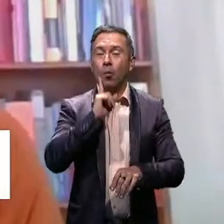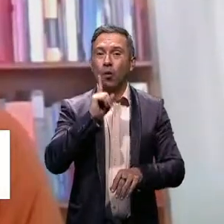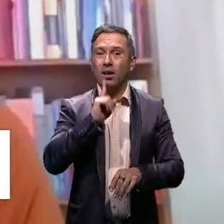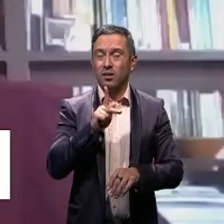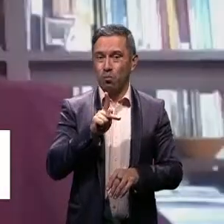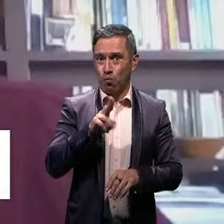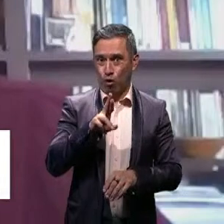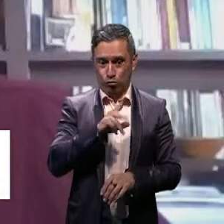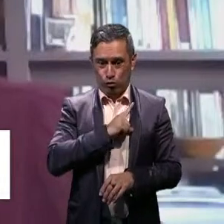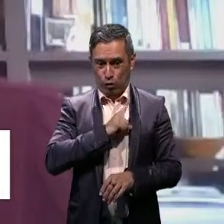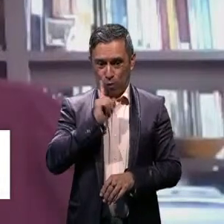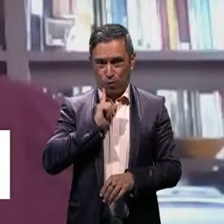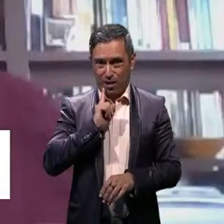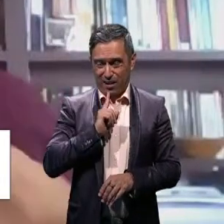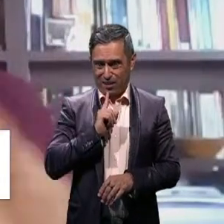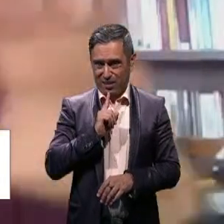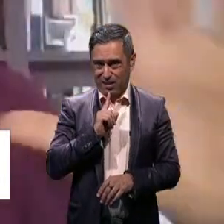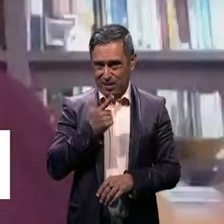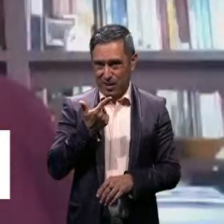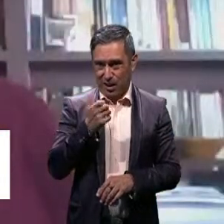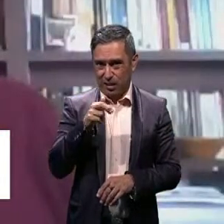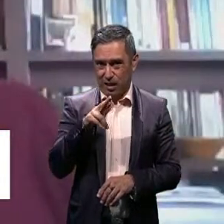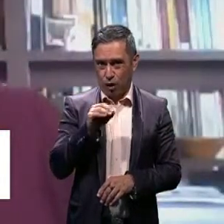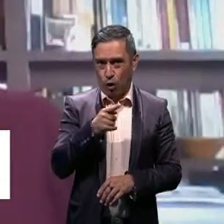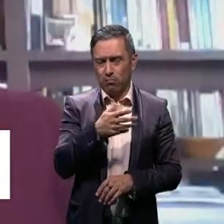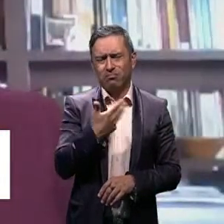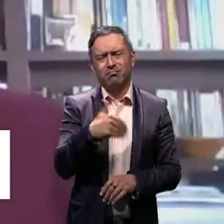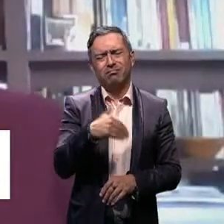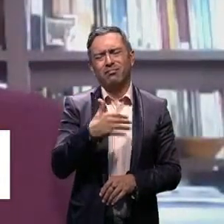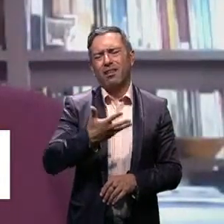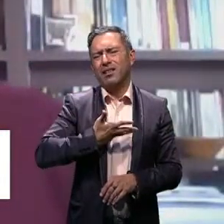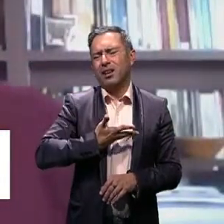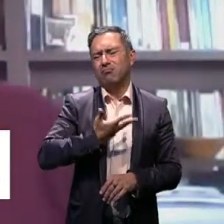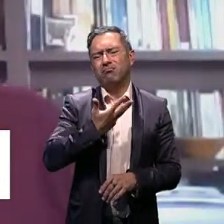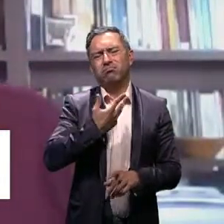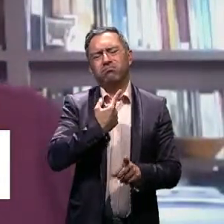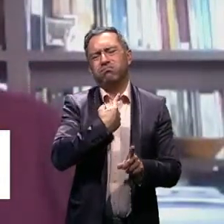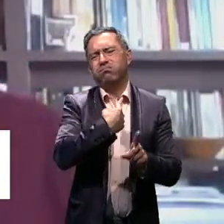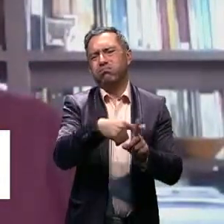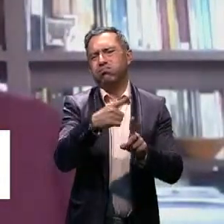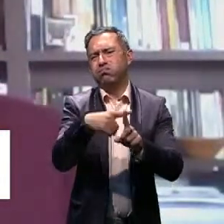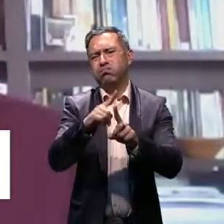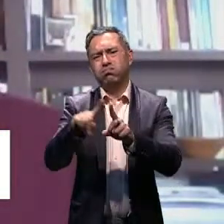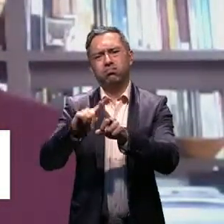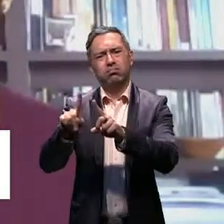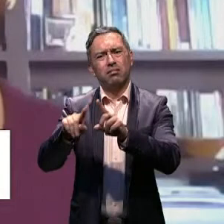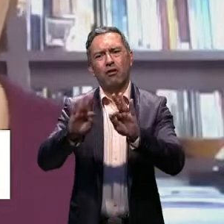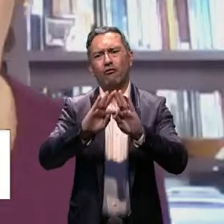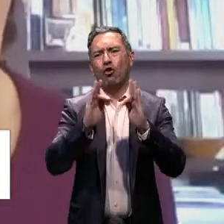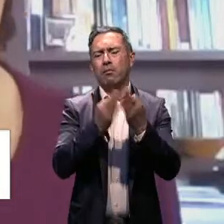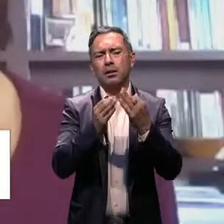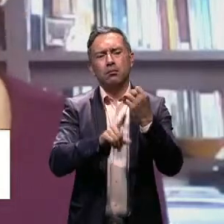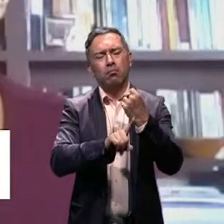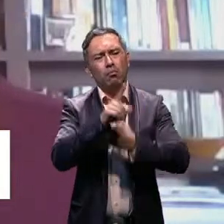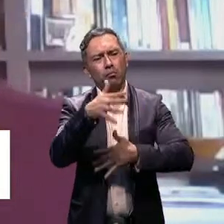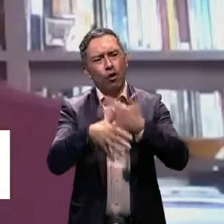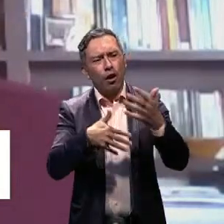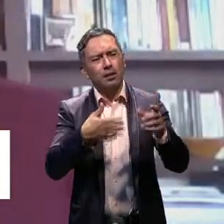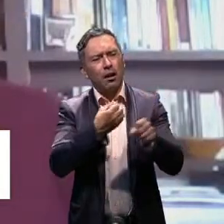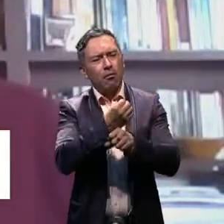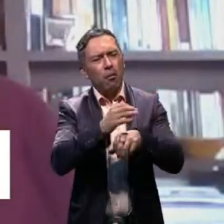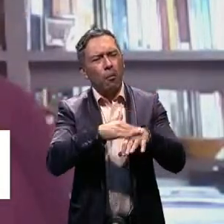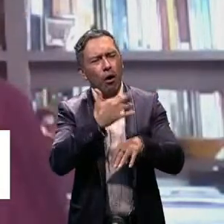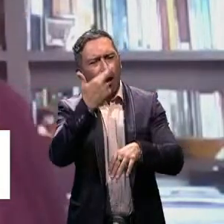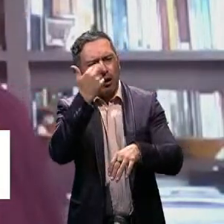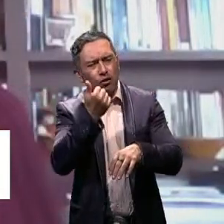gender-based political violence is coming from very different areas and sectors. There are